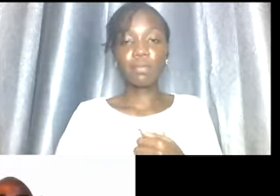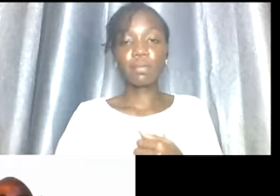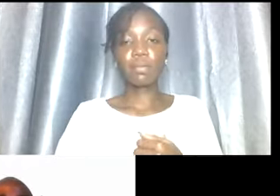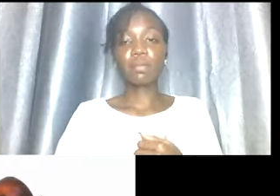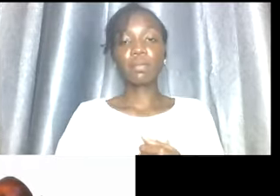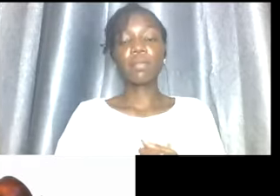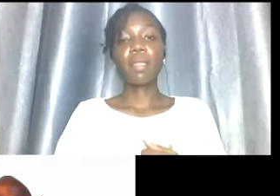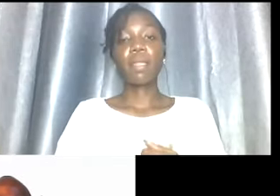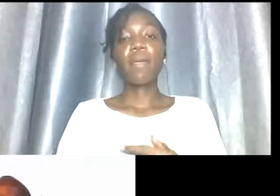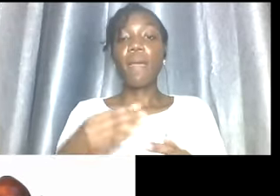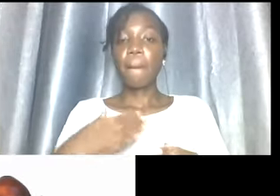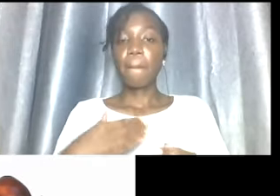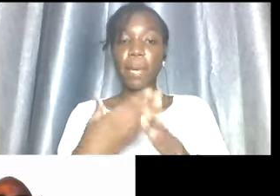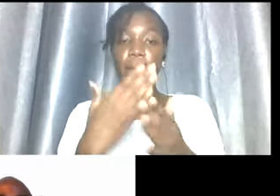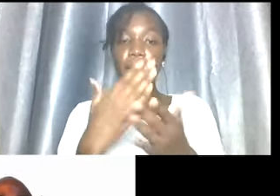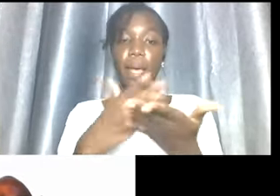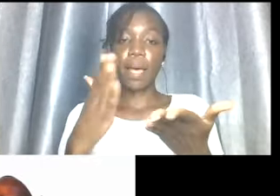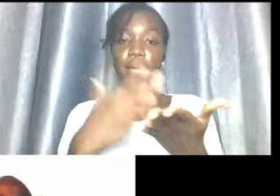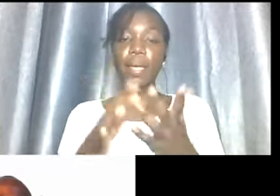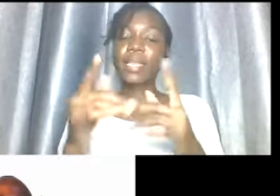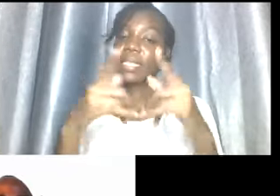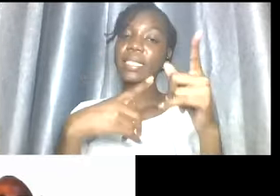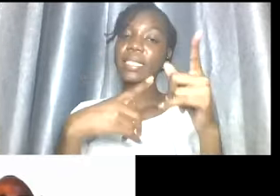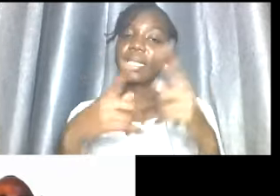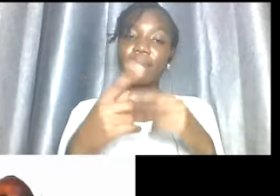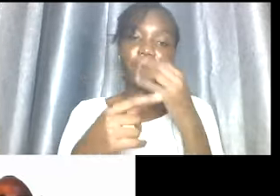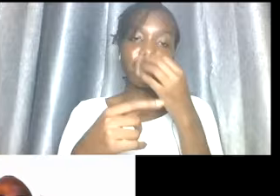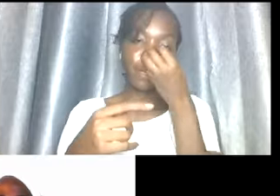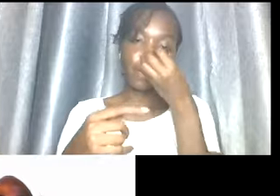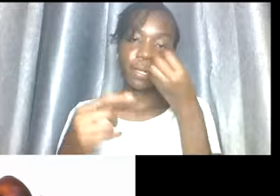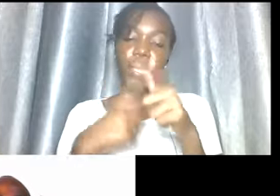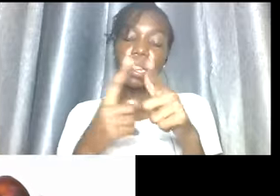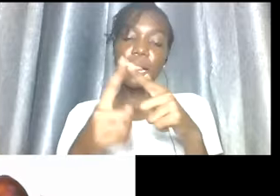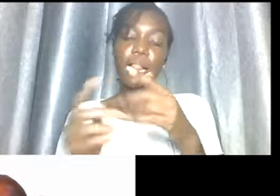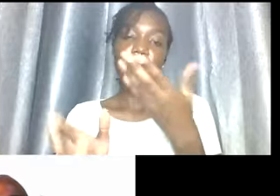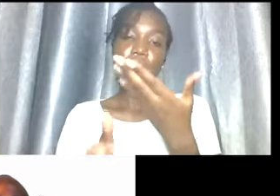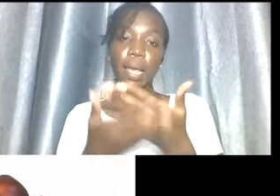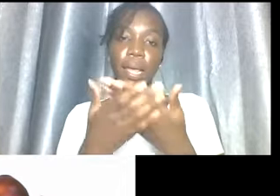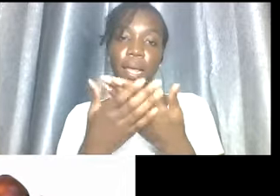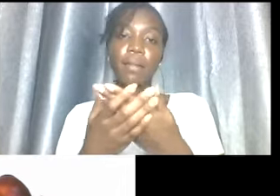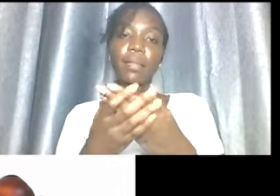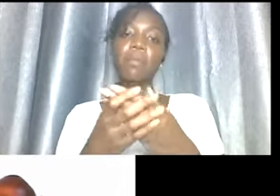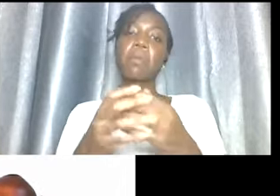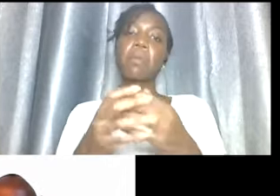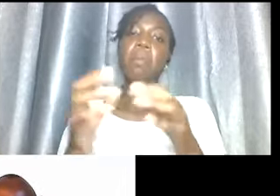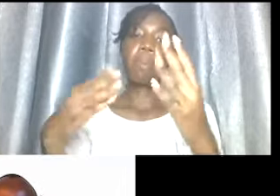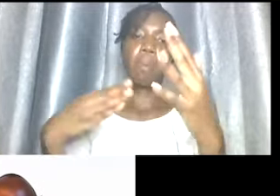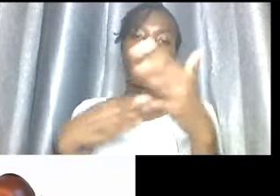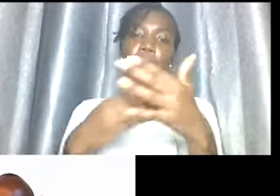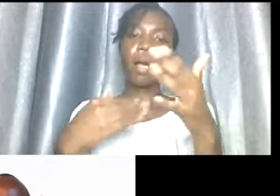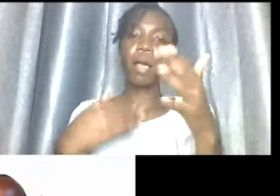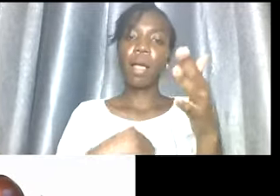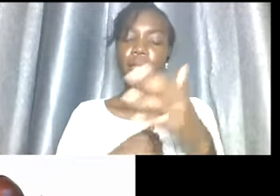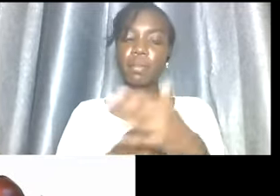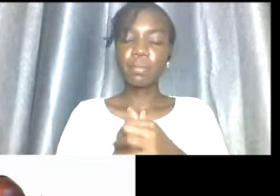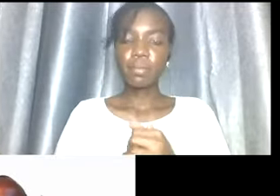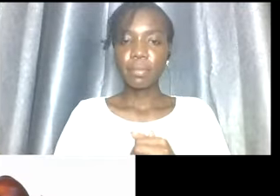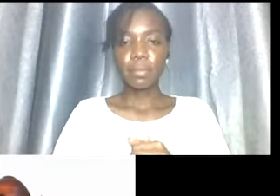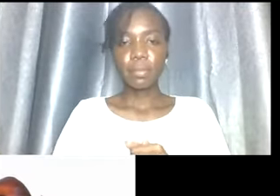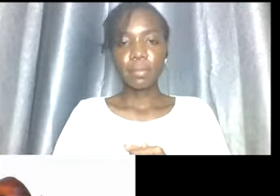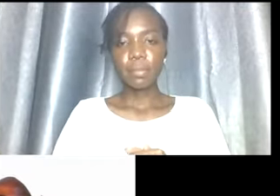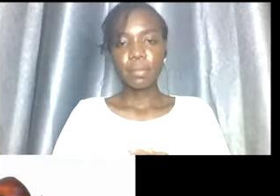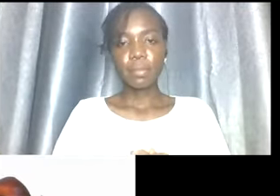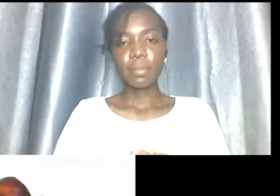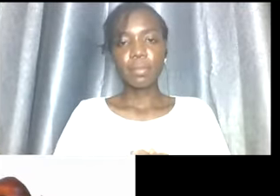I was hired to troubleshoot or help them identify where they were having some blockages or some leaks.